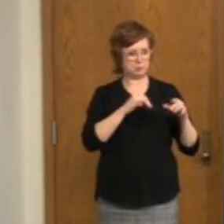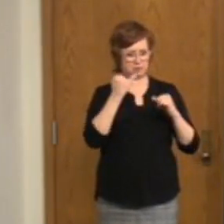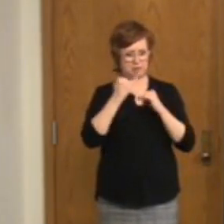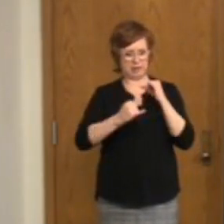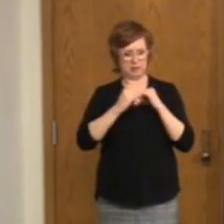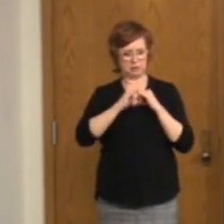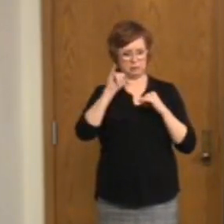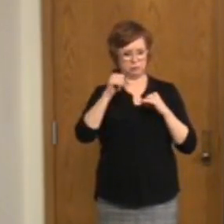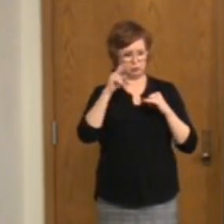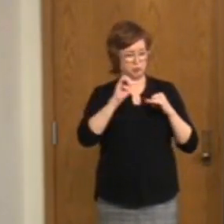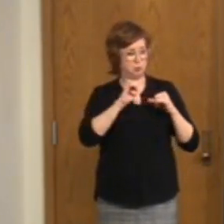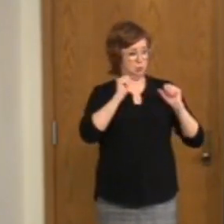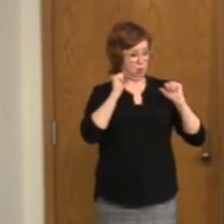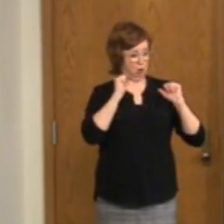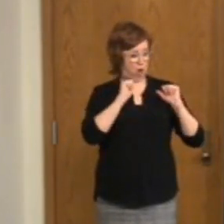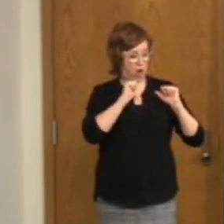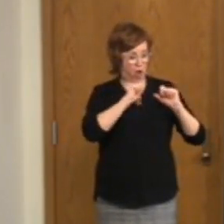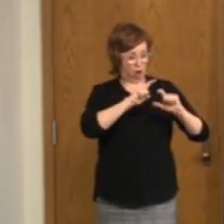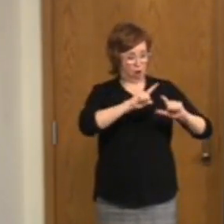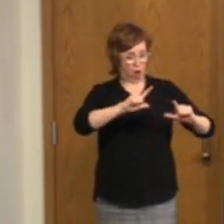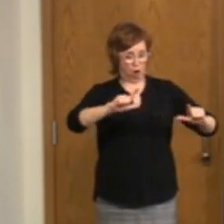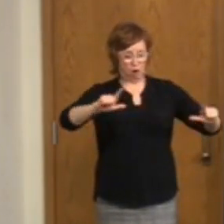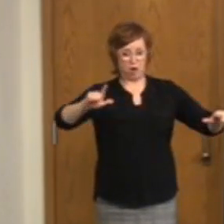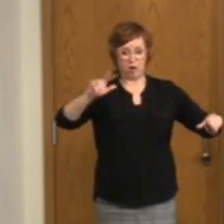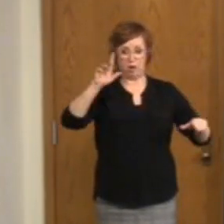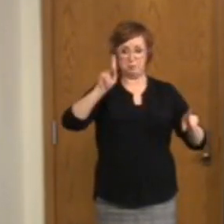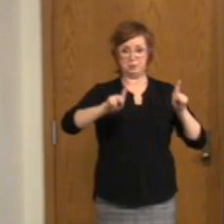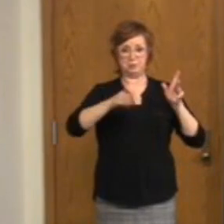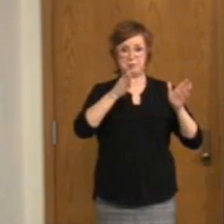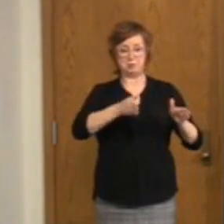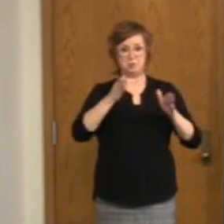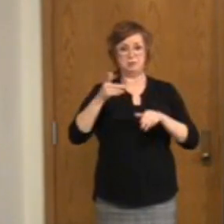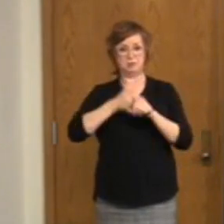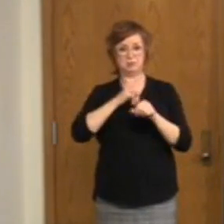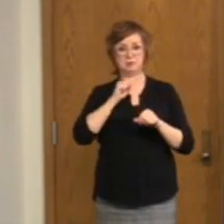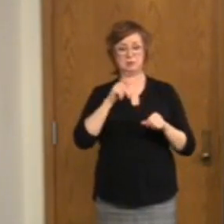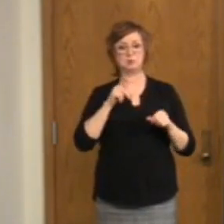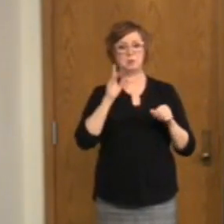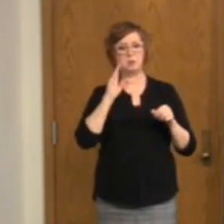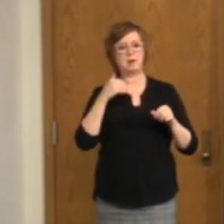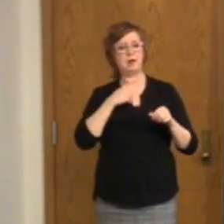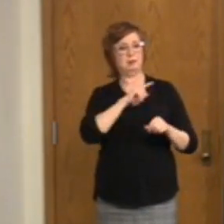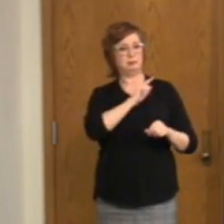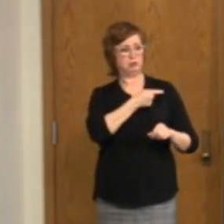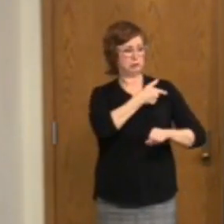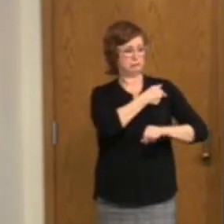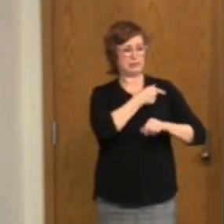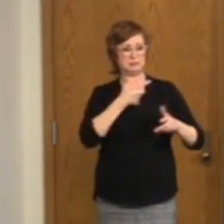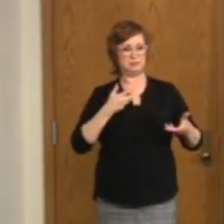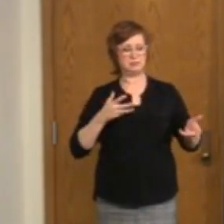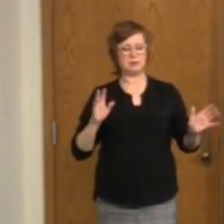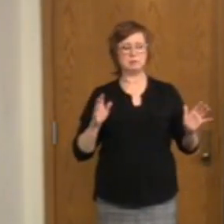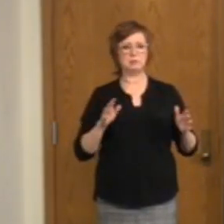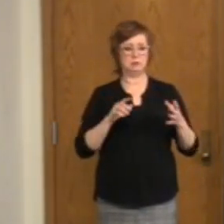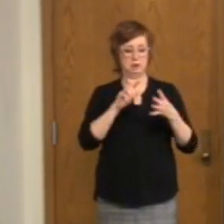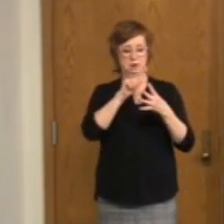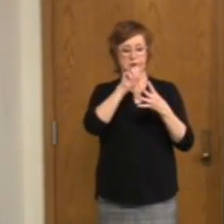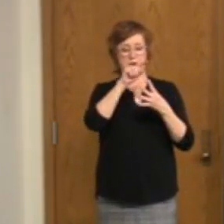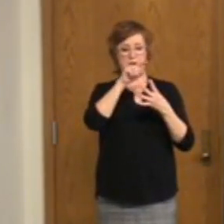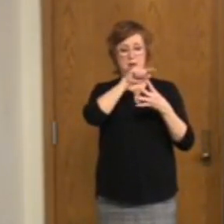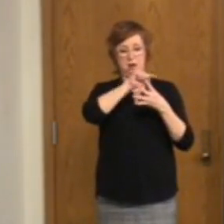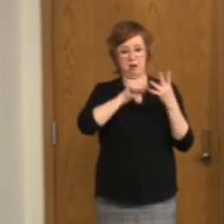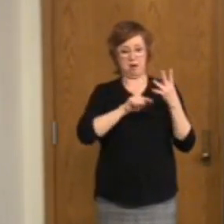June, maybe early June, with the more access to AstraZeneca and Johnson & Johnson, that really